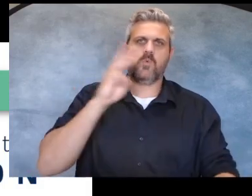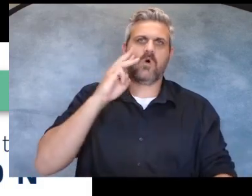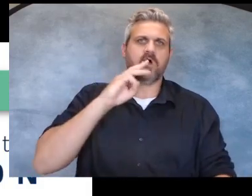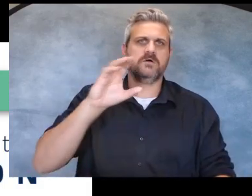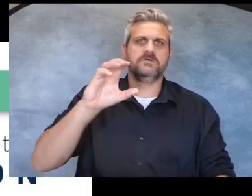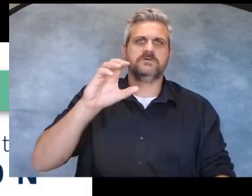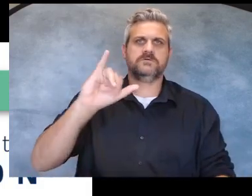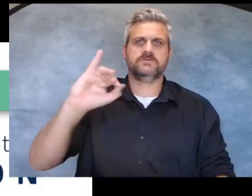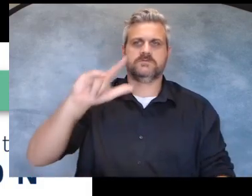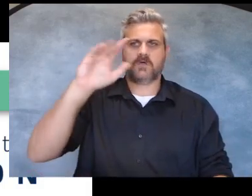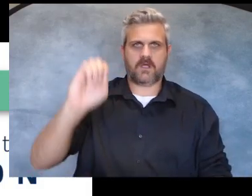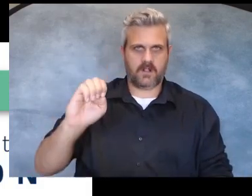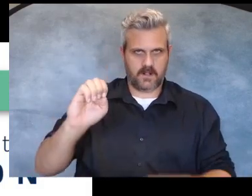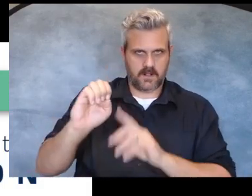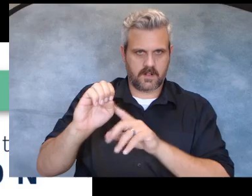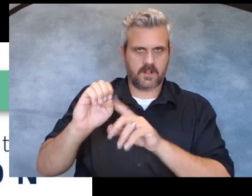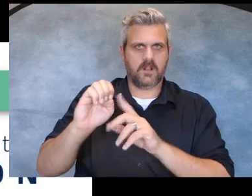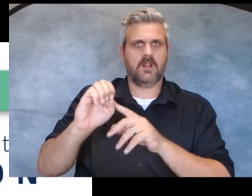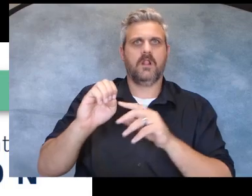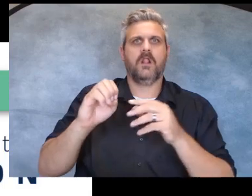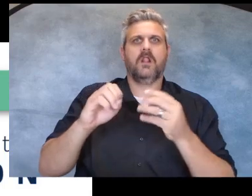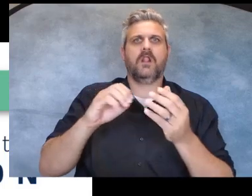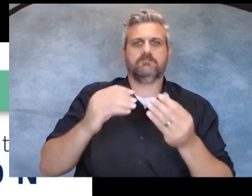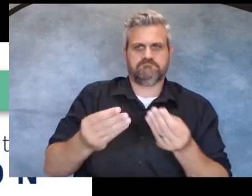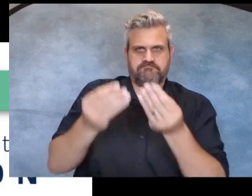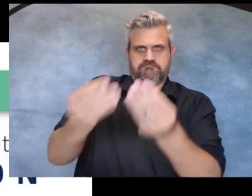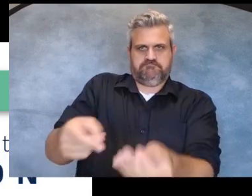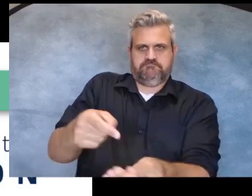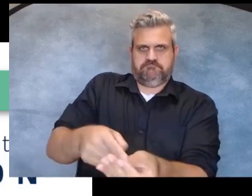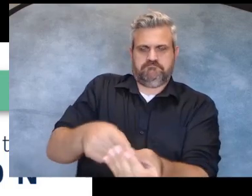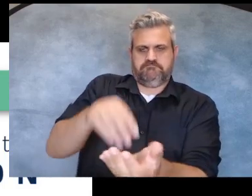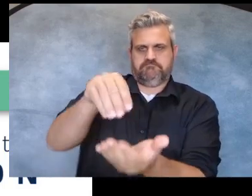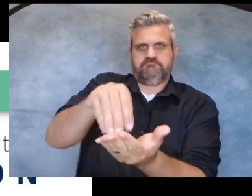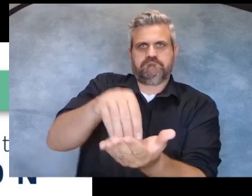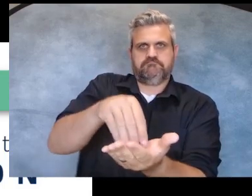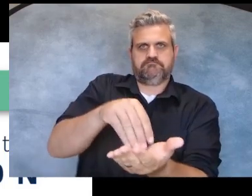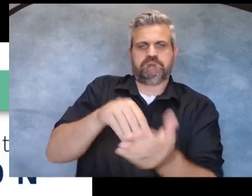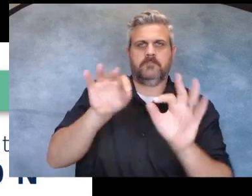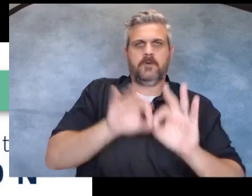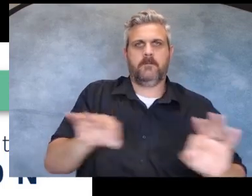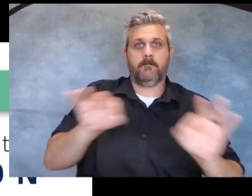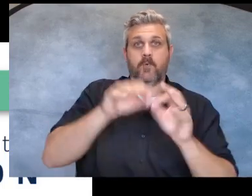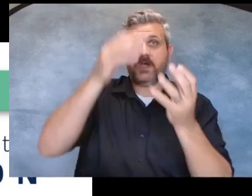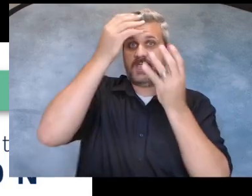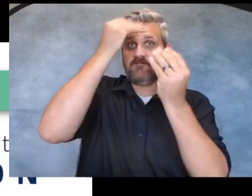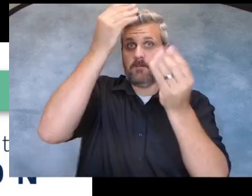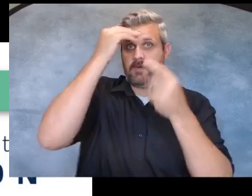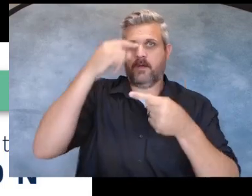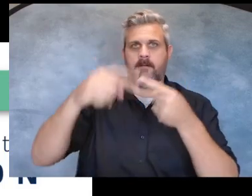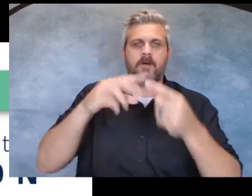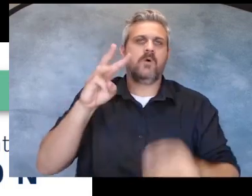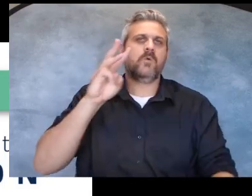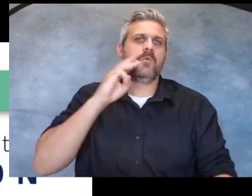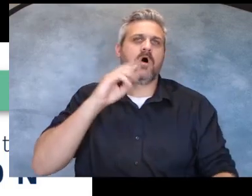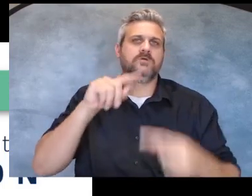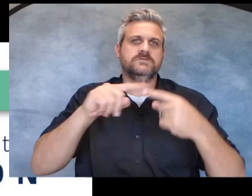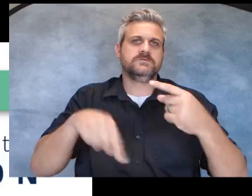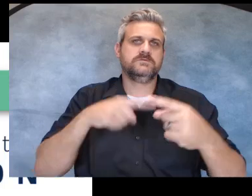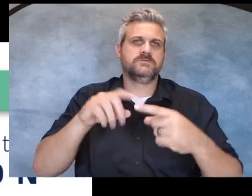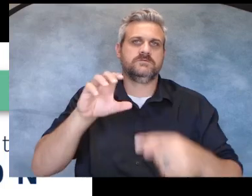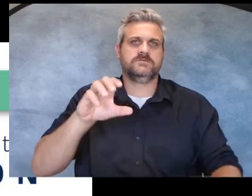cycle. Students were given a note-taking guide to use to record important information on the water